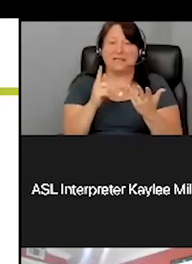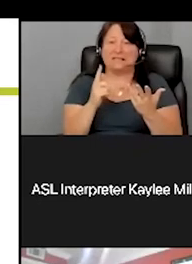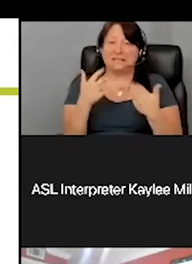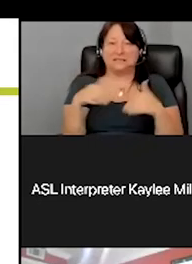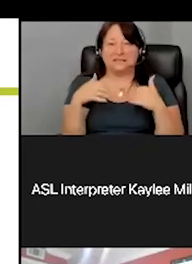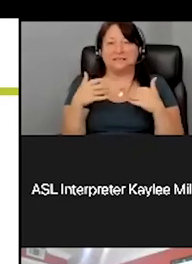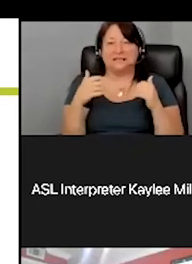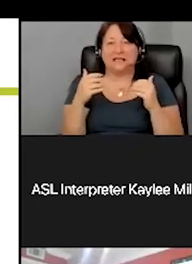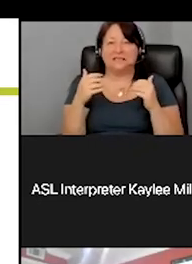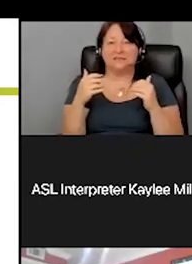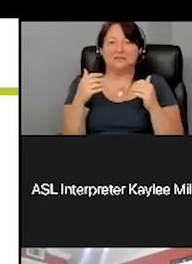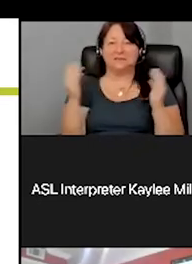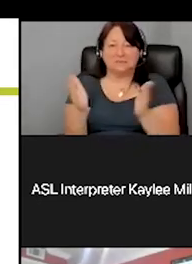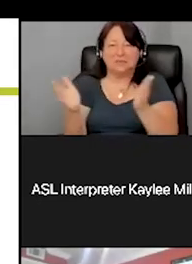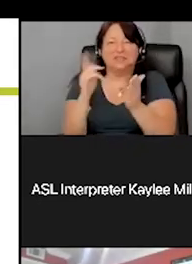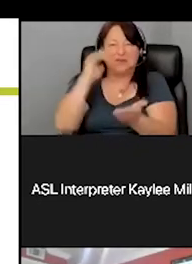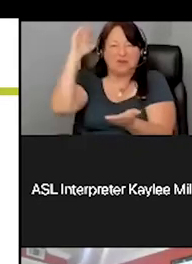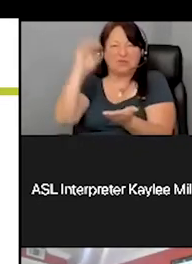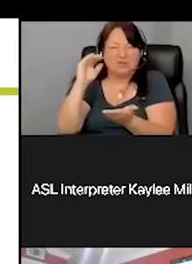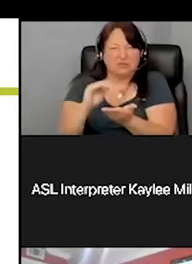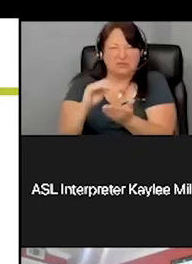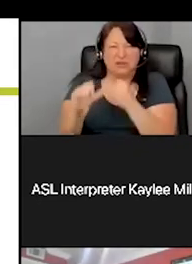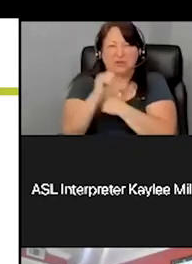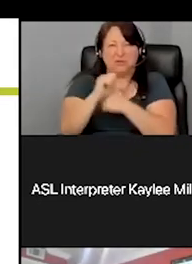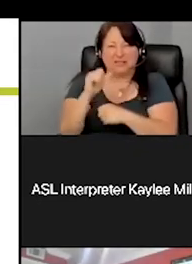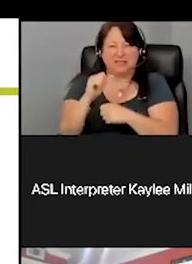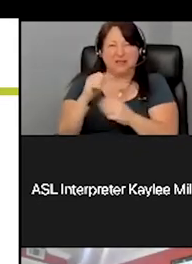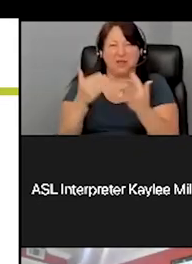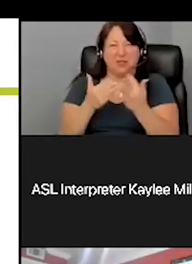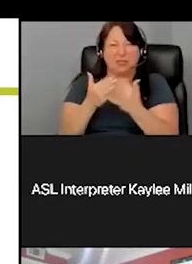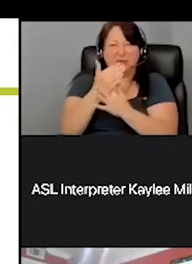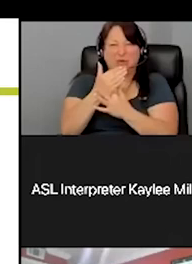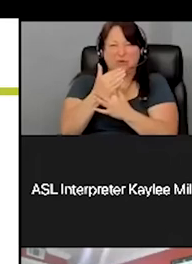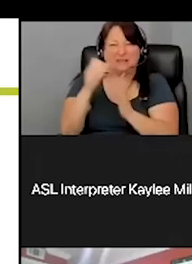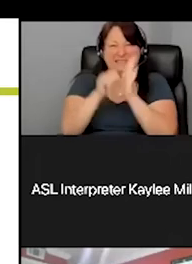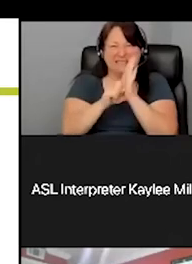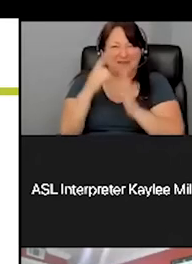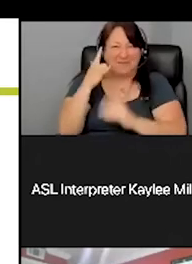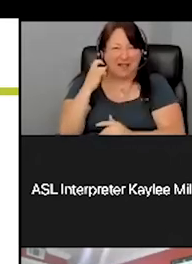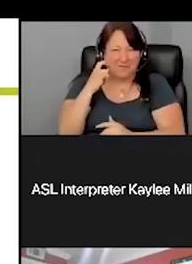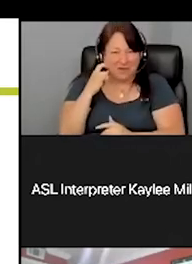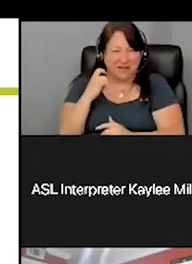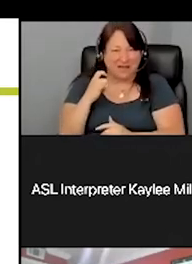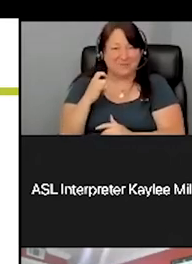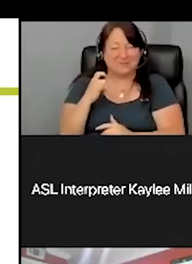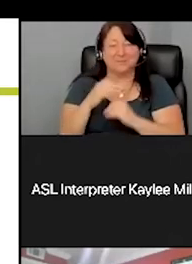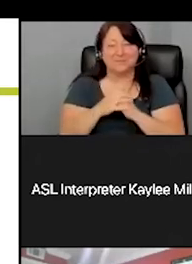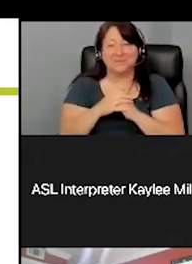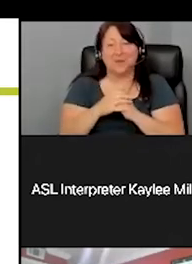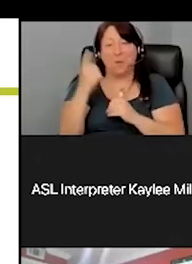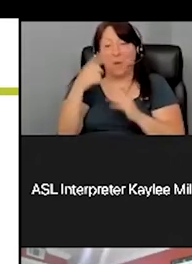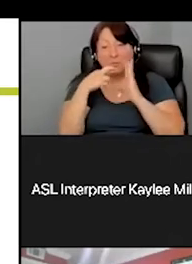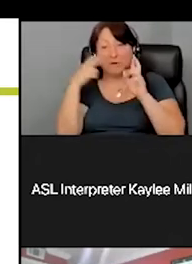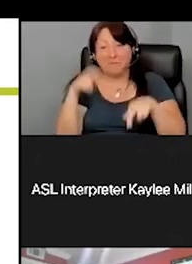reduce the risk across the entire state. This little table that's included in one of those reports actually shows